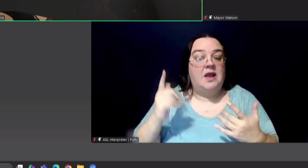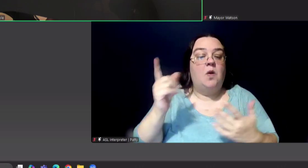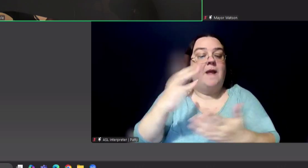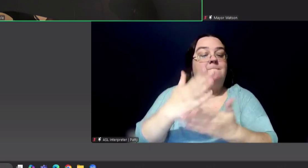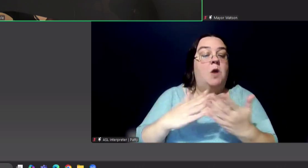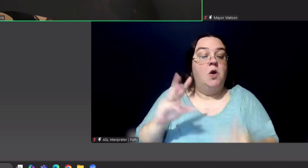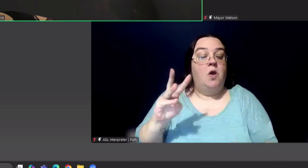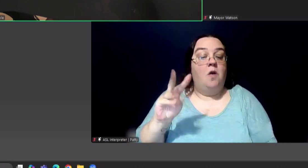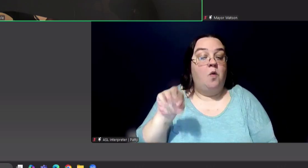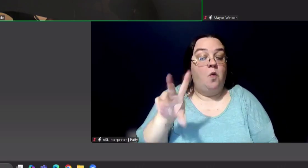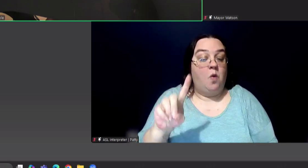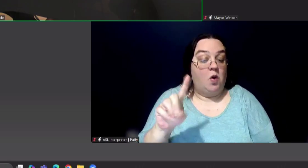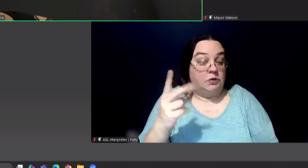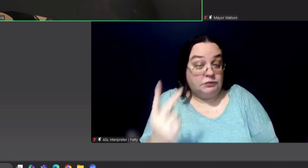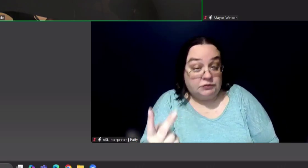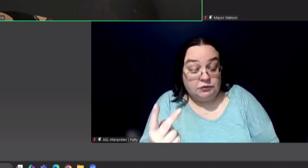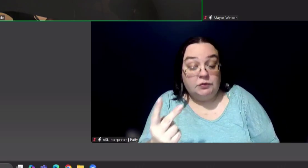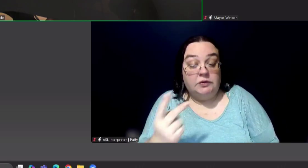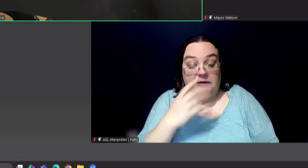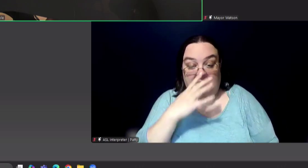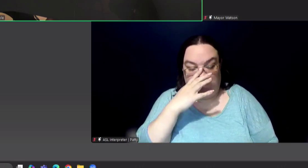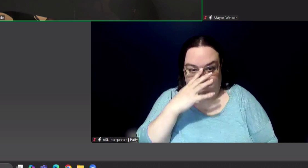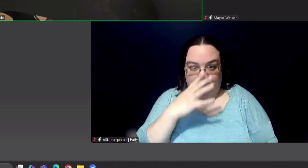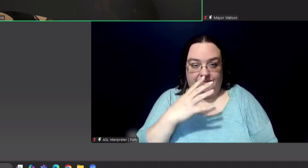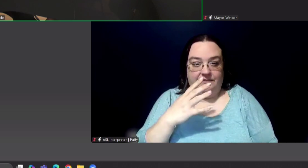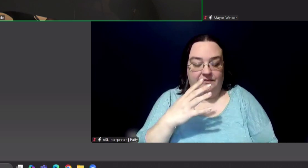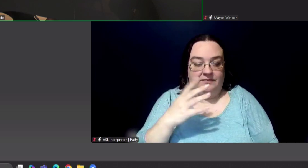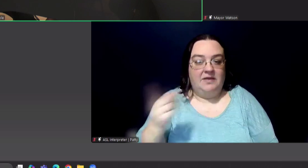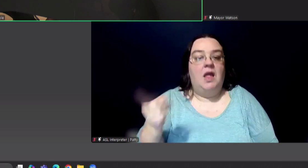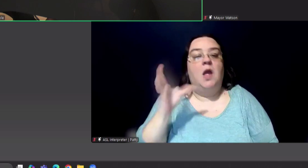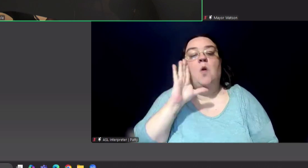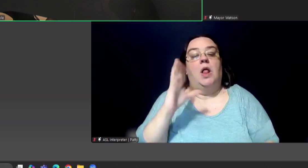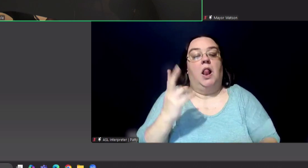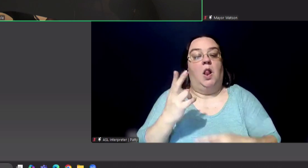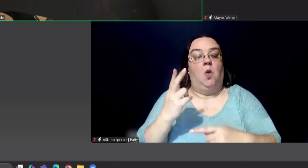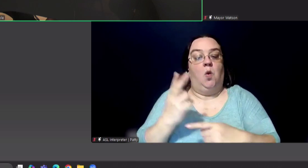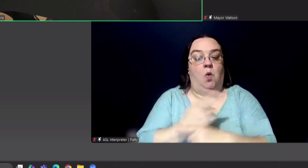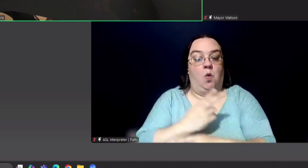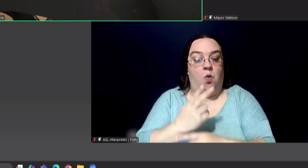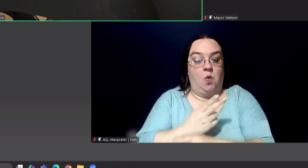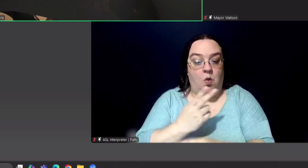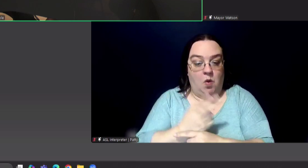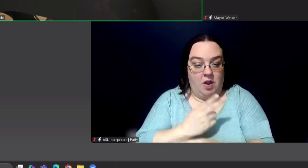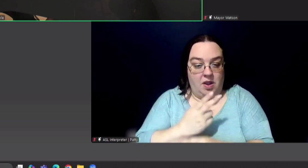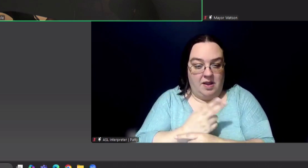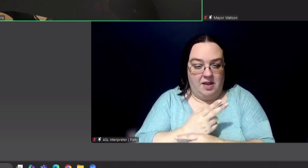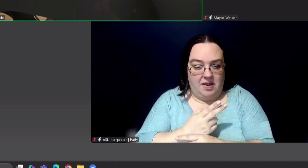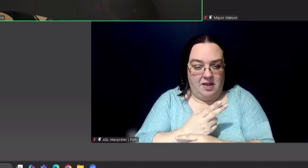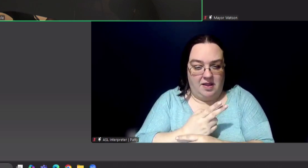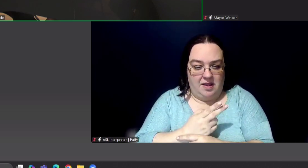Tuxedo. So they will be using the Judy P. Hoyer as a staging location